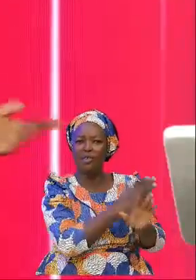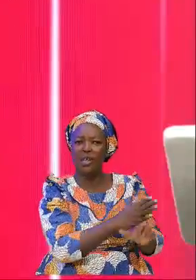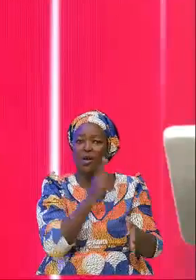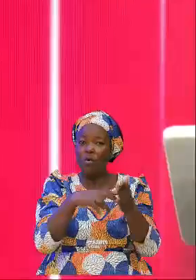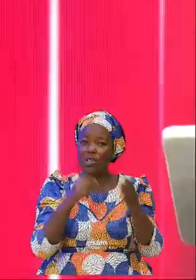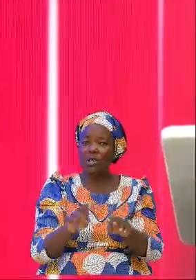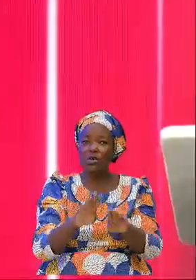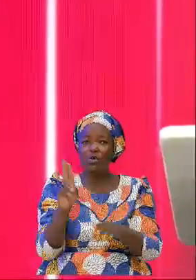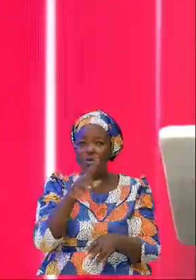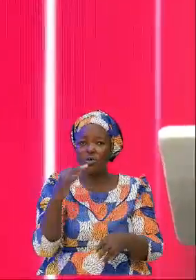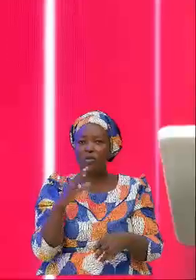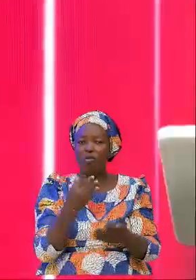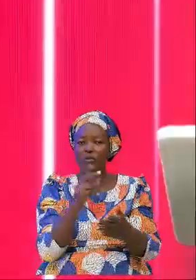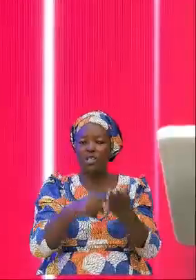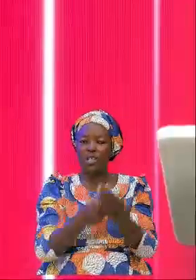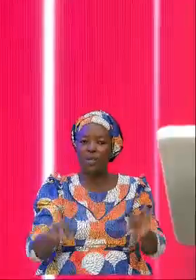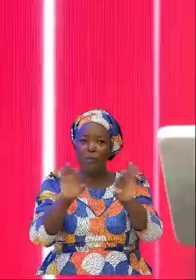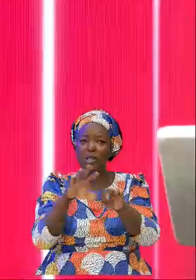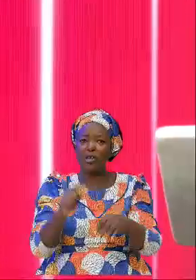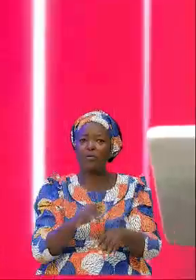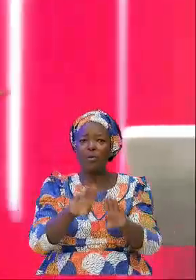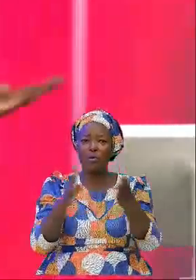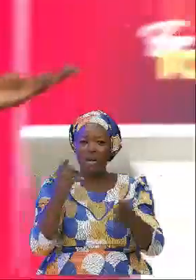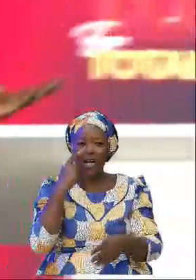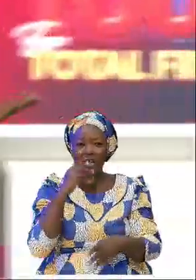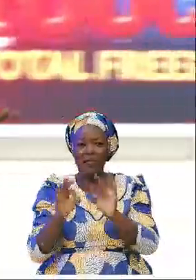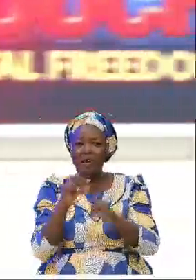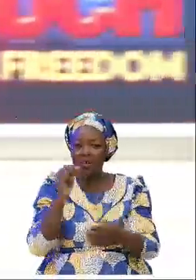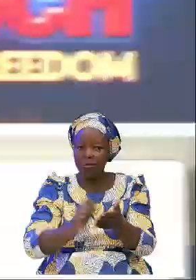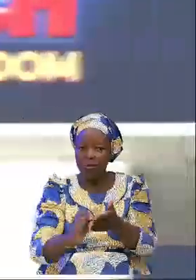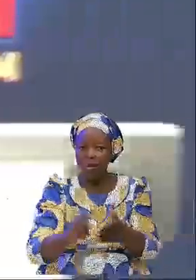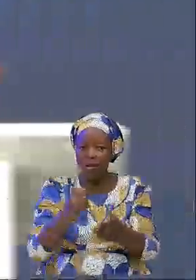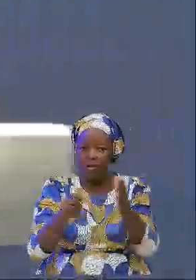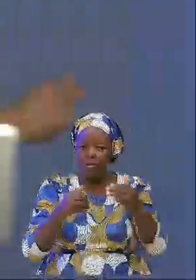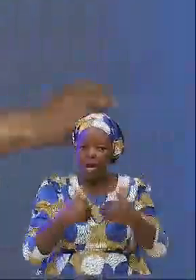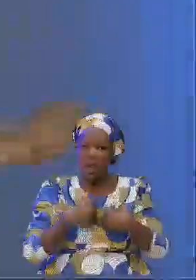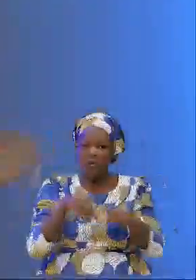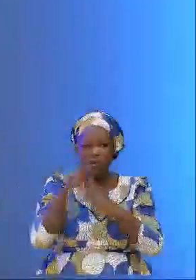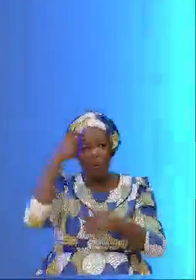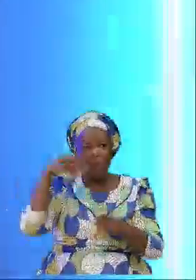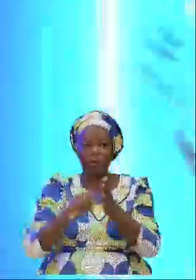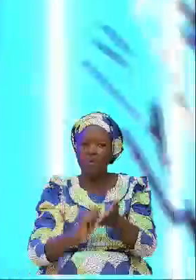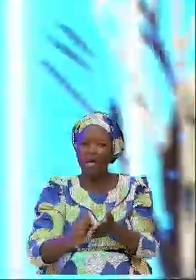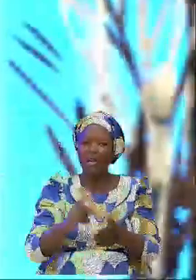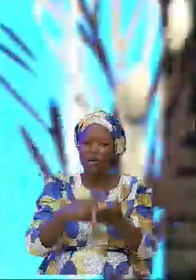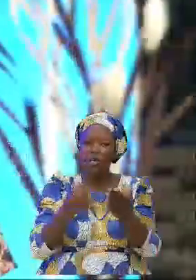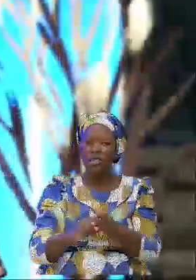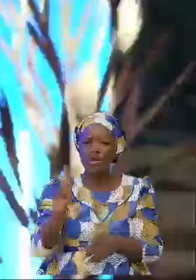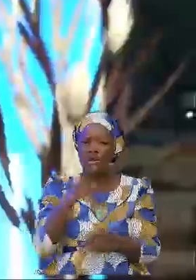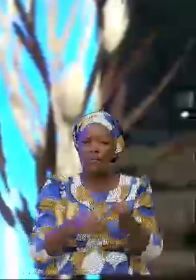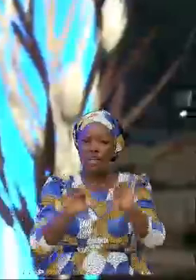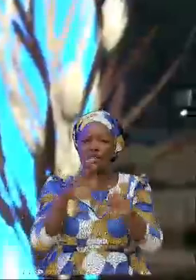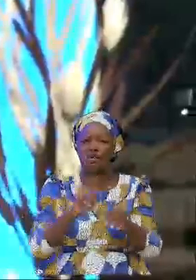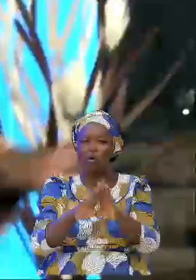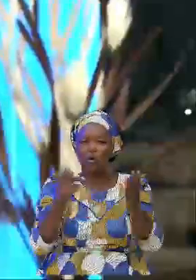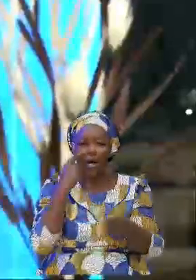eyes if you cannot climb the mountain? What's the use of the open eye if you cannot write what you